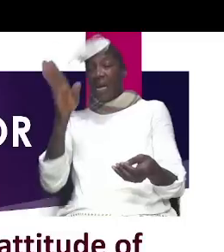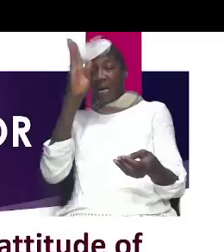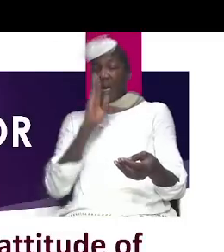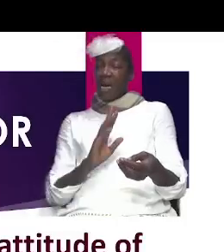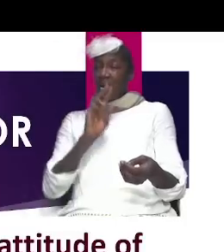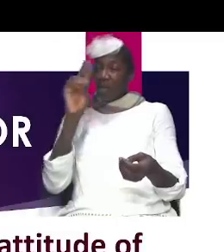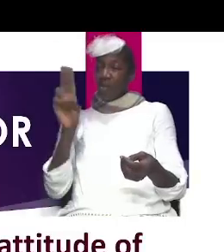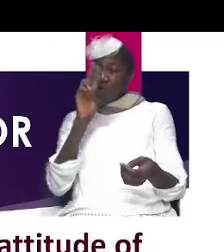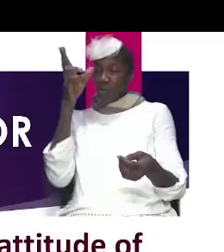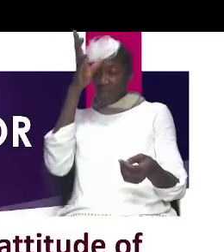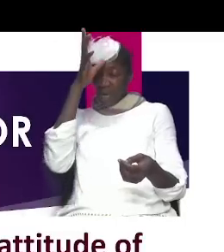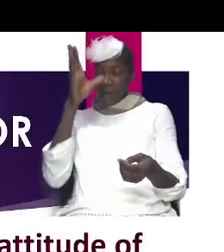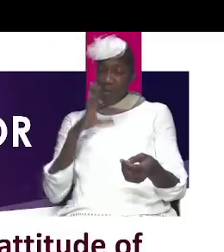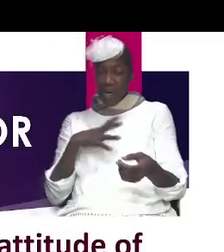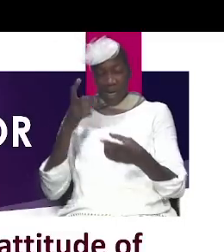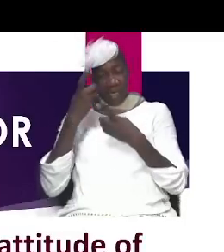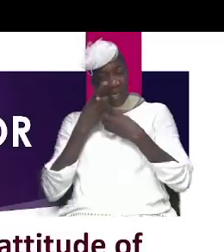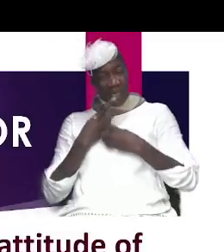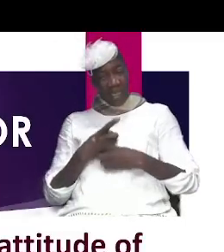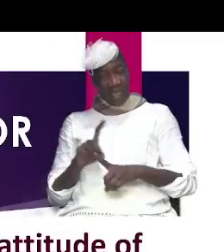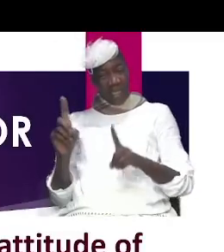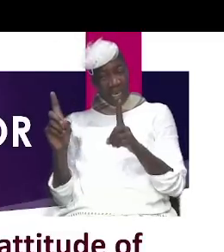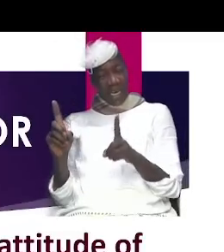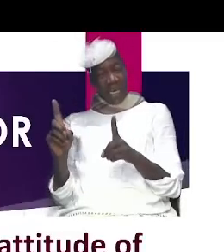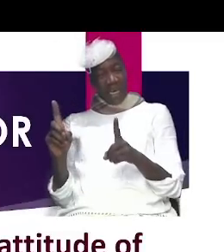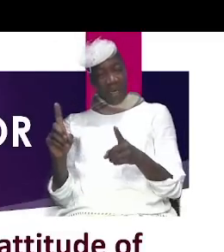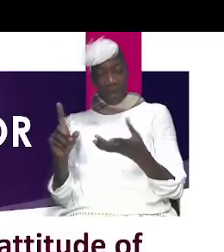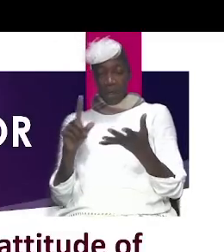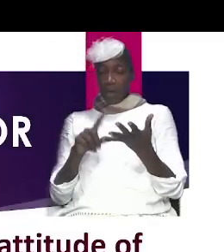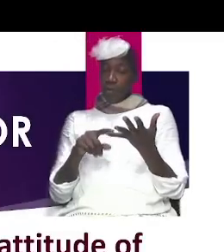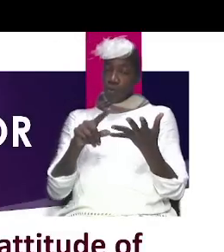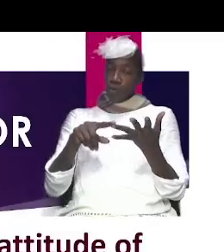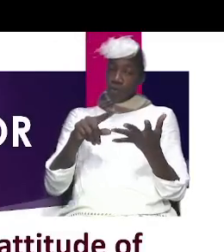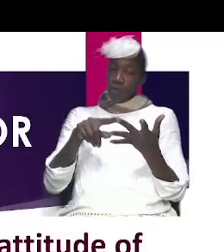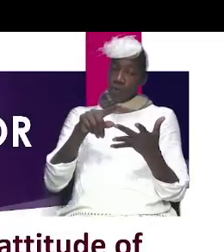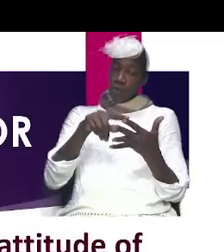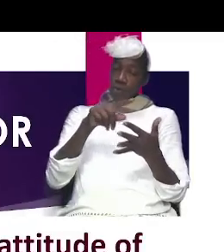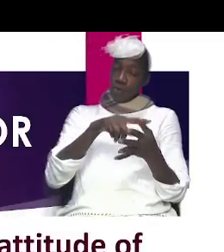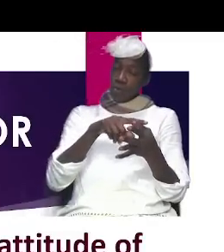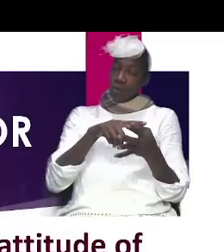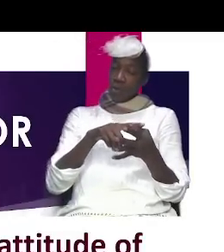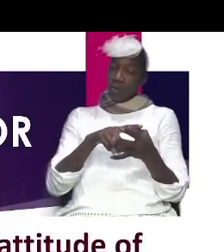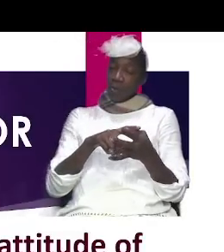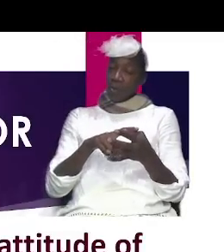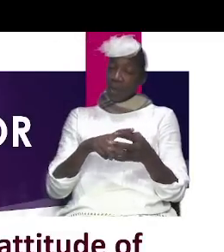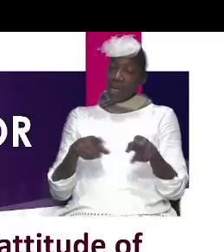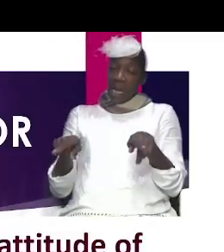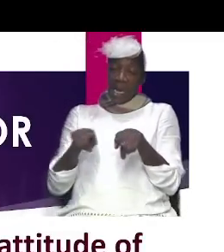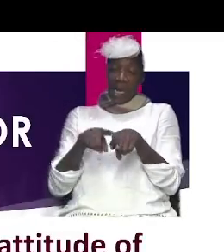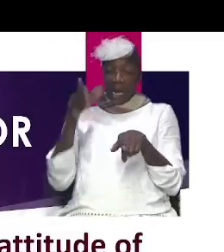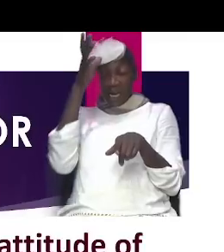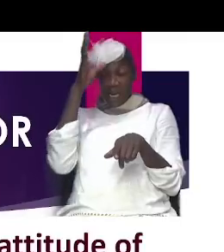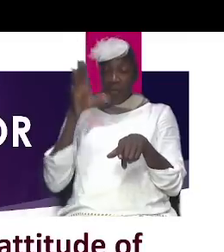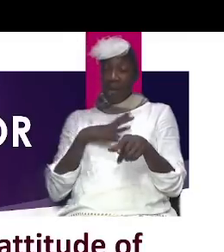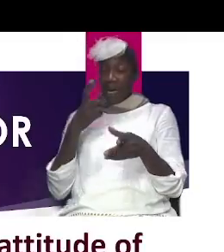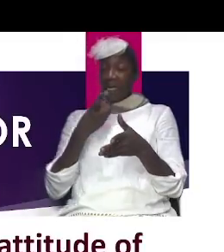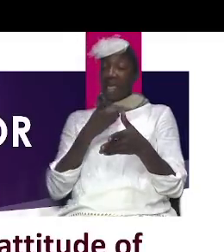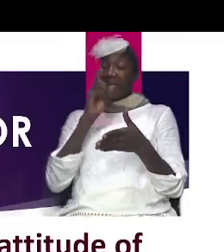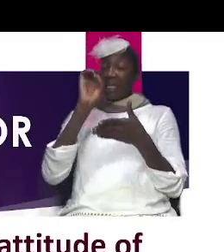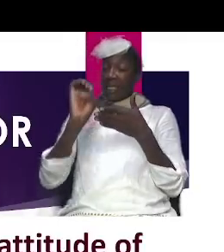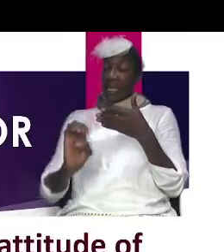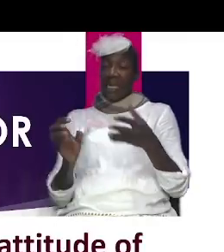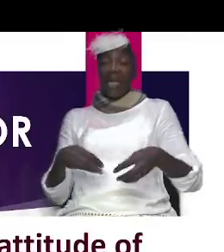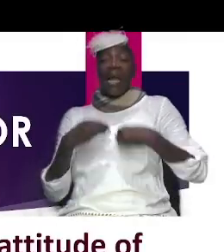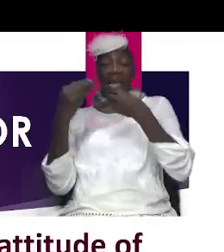desire. And God counts it as if he did. Once that willing mind, once that